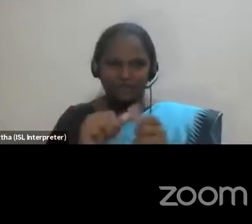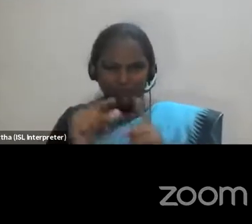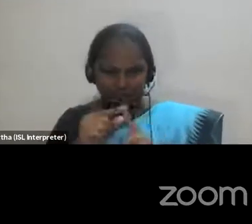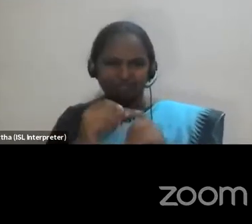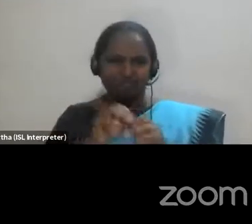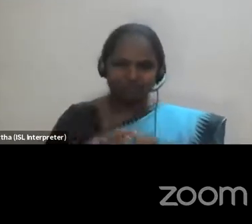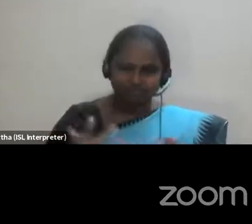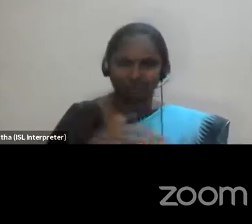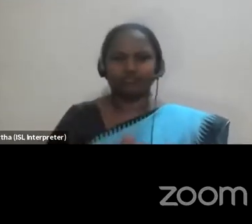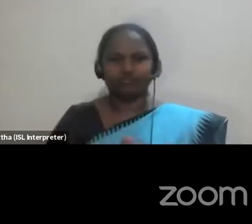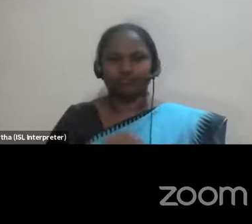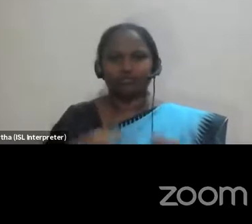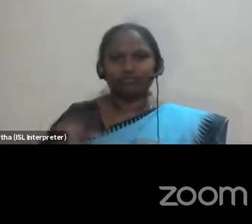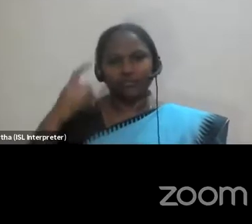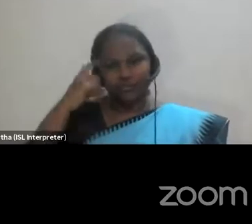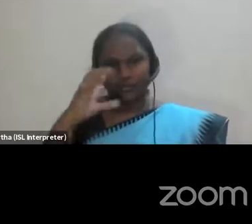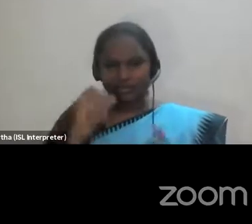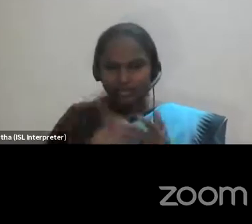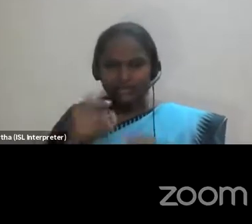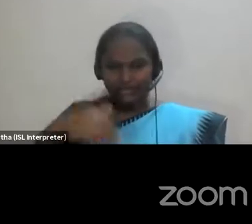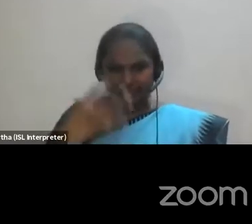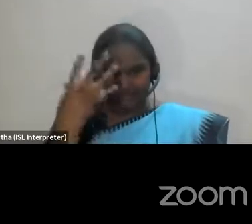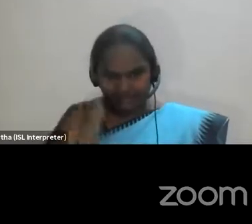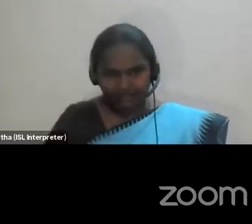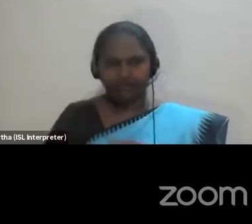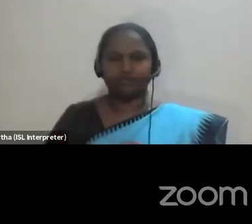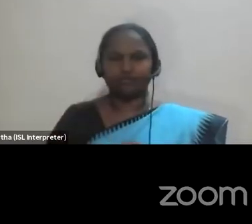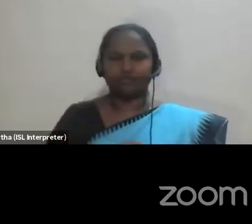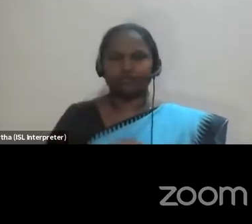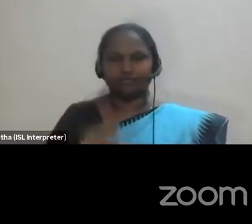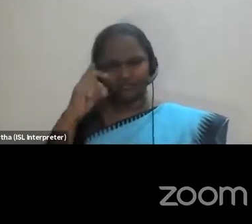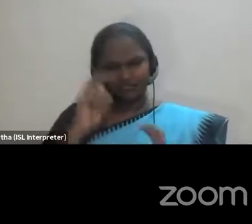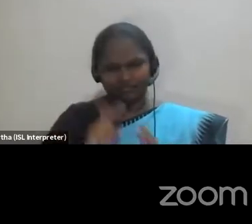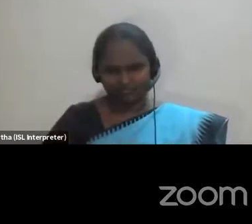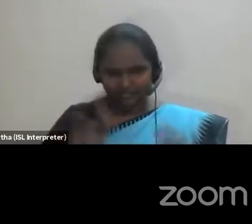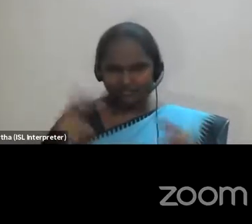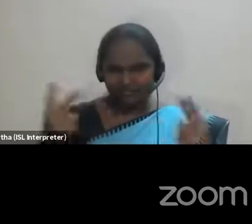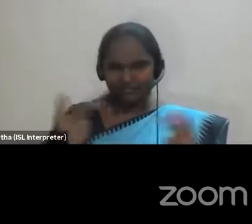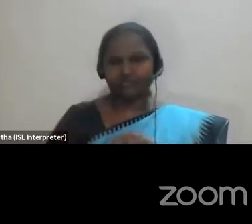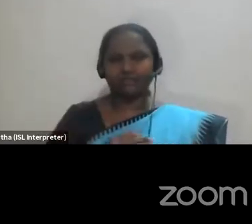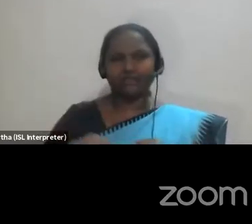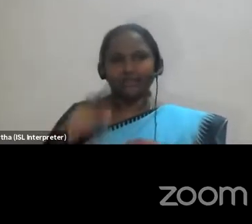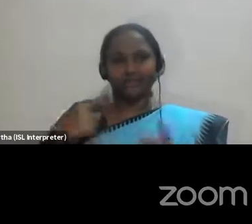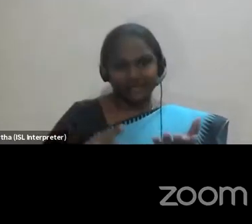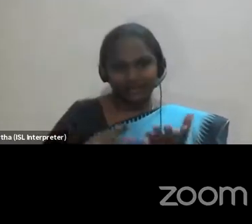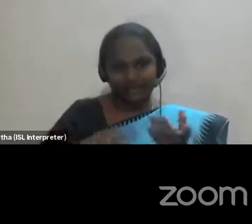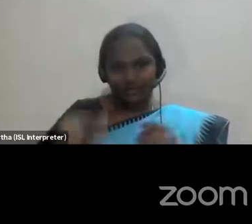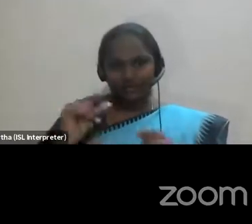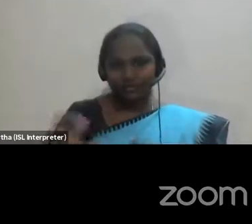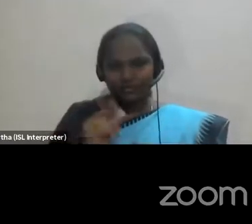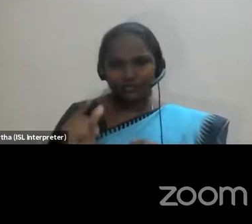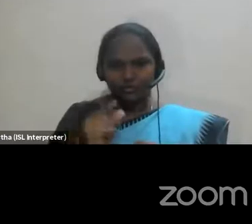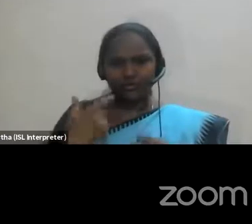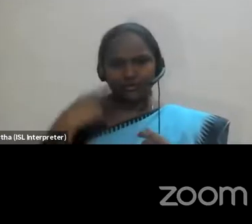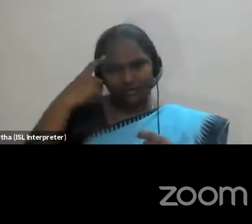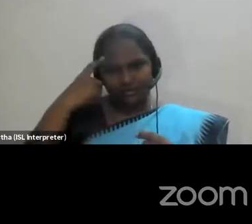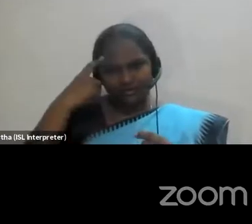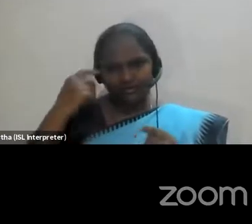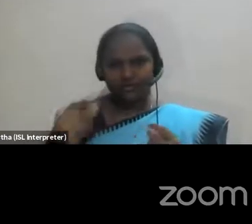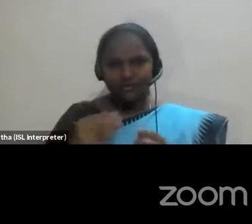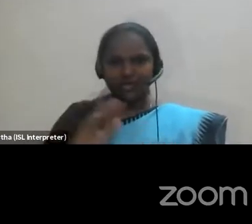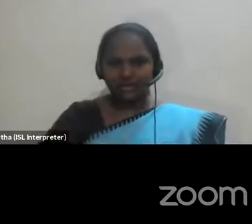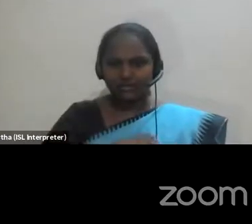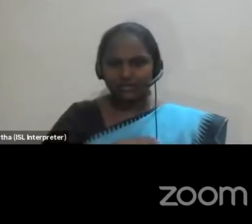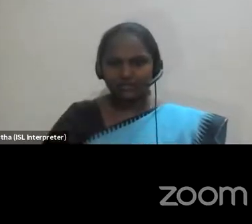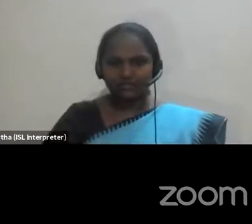Accenture. Over the course of this evening, we'll delve into the different technologies that have been used to create this immersive